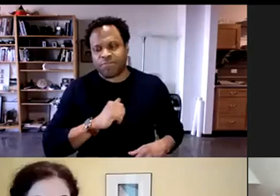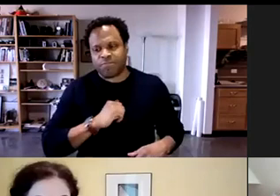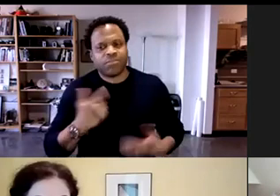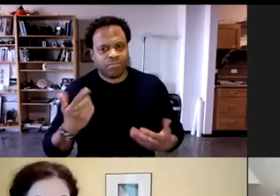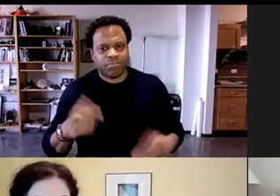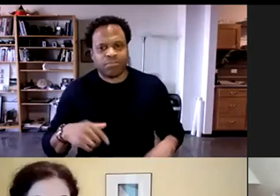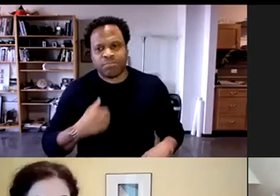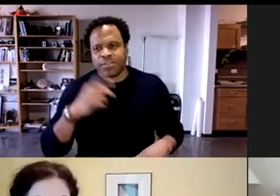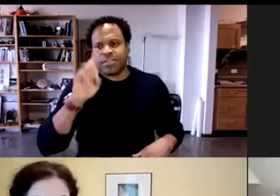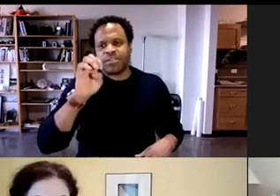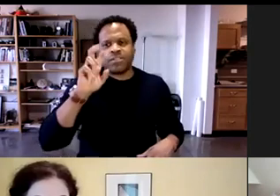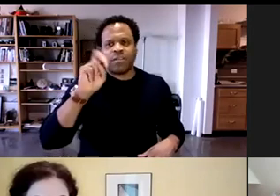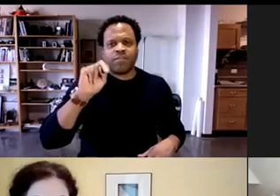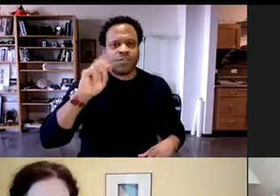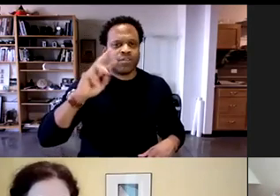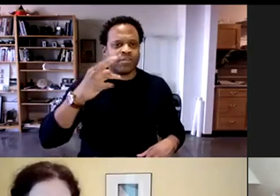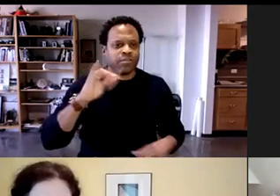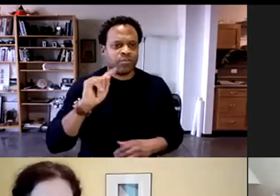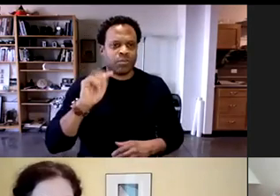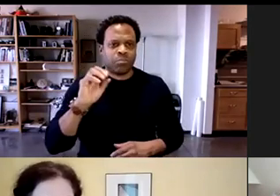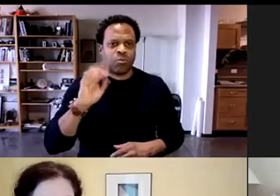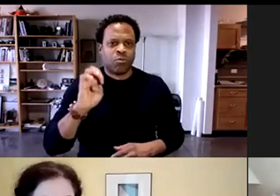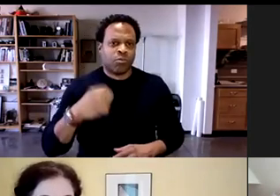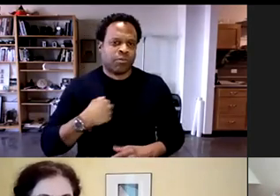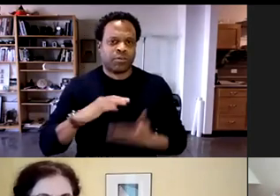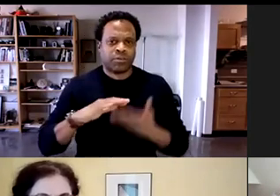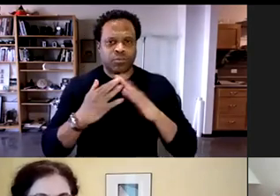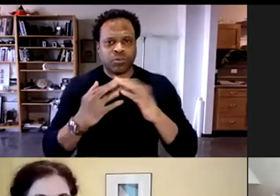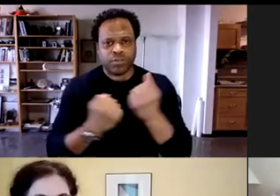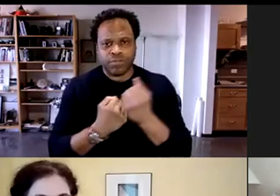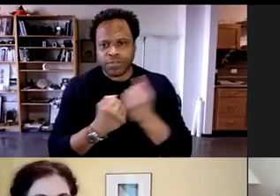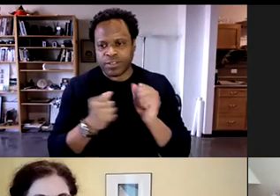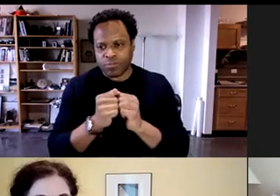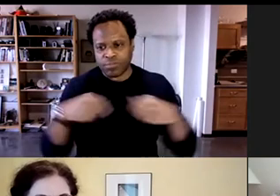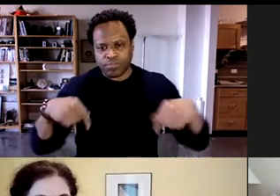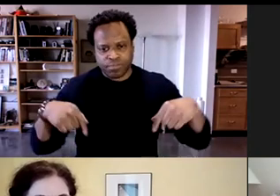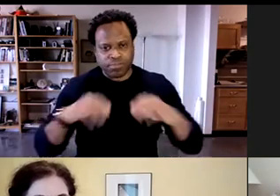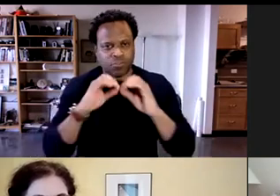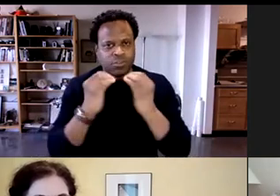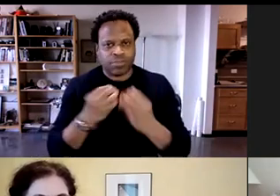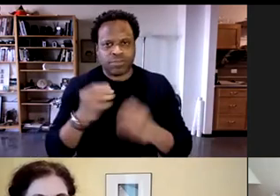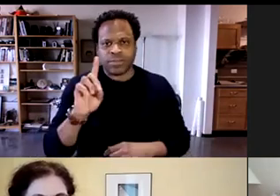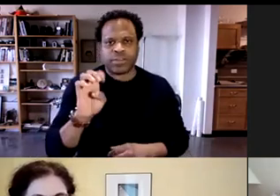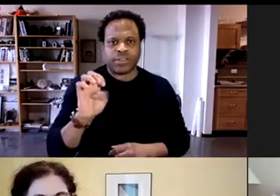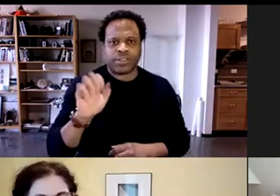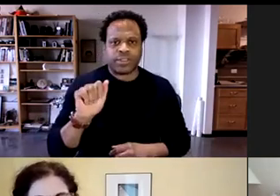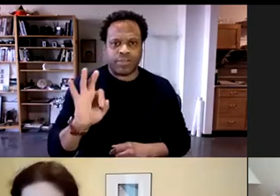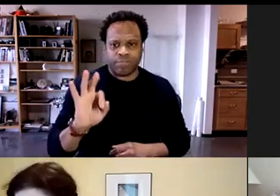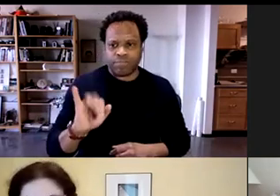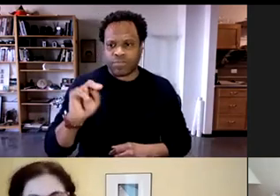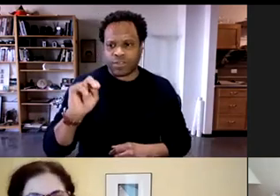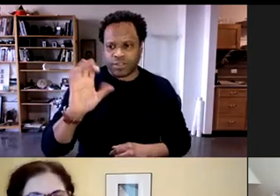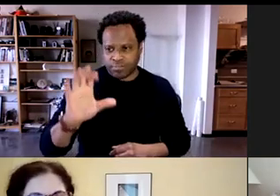I'll reintroduce myself. Again, I'm Devon Whitmore. I'm the community advocate